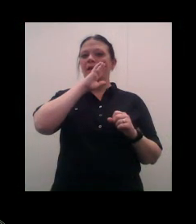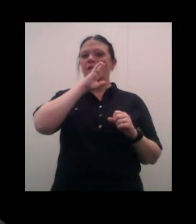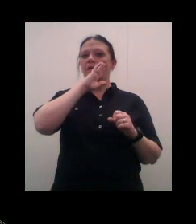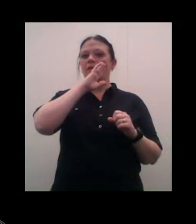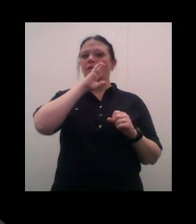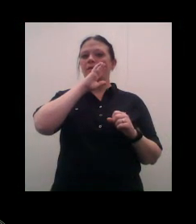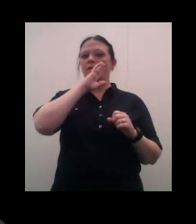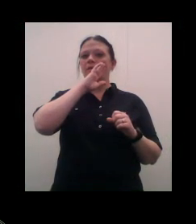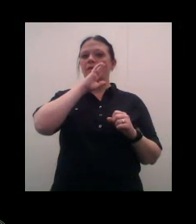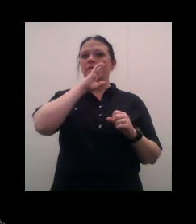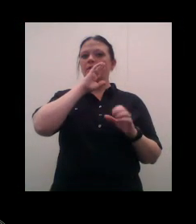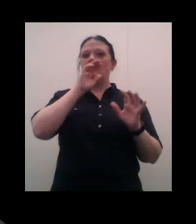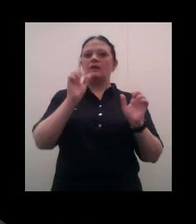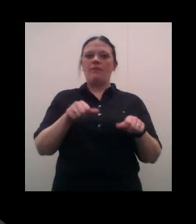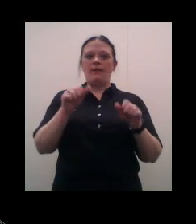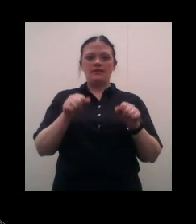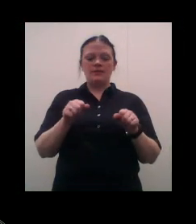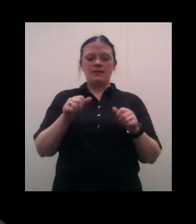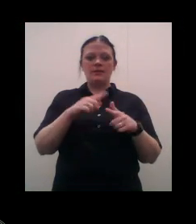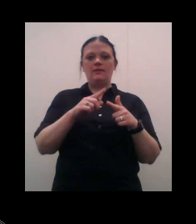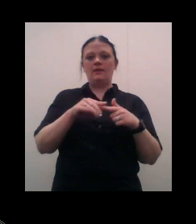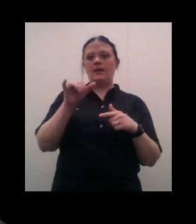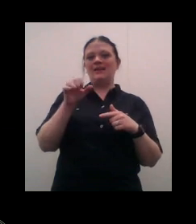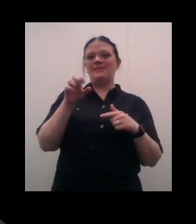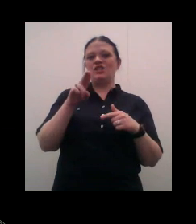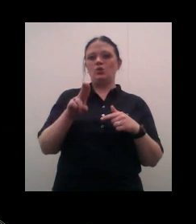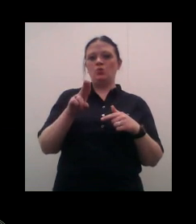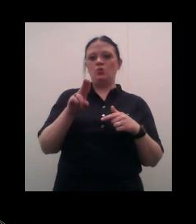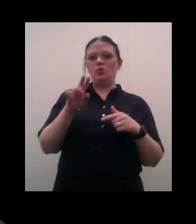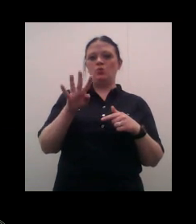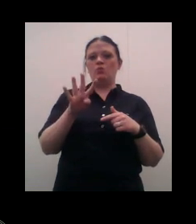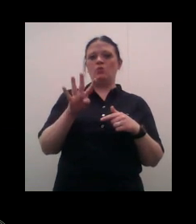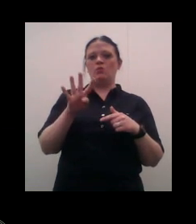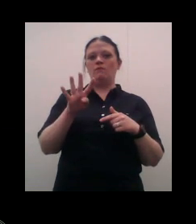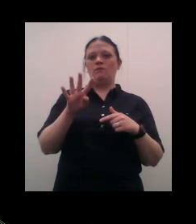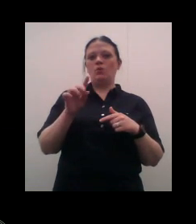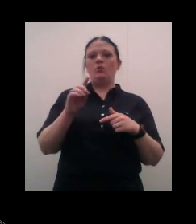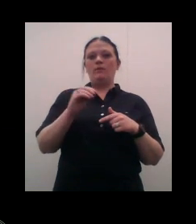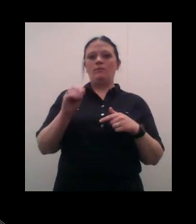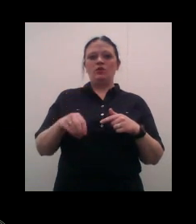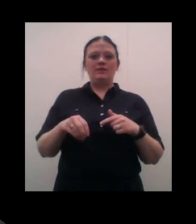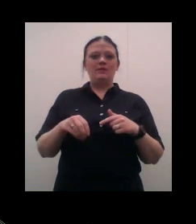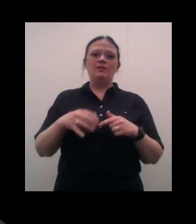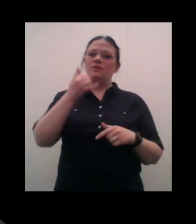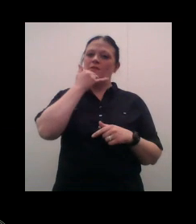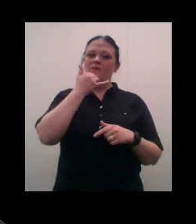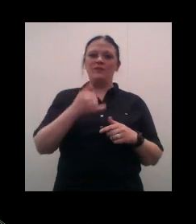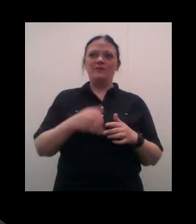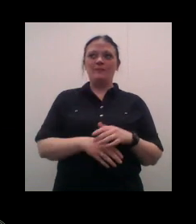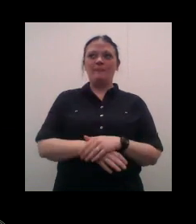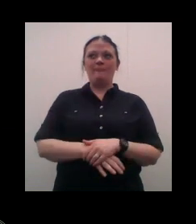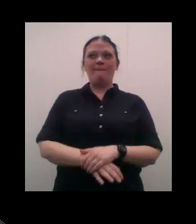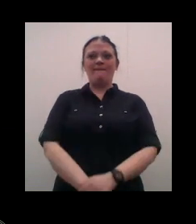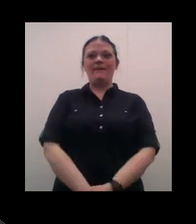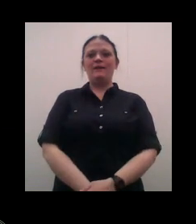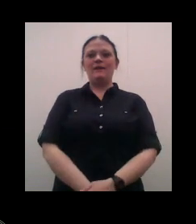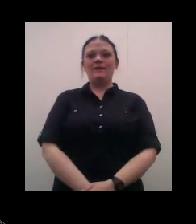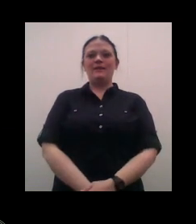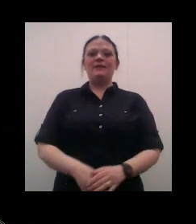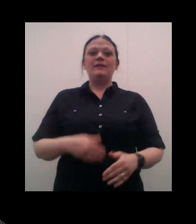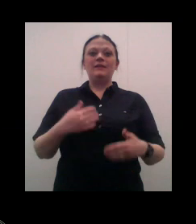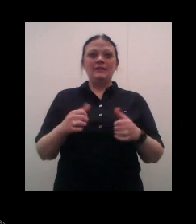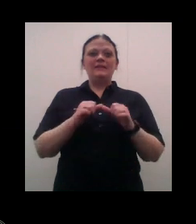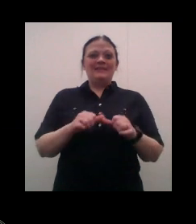have ICU bed capacity of 41%. So you're going the wrong way.